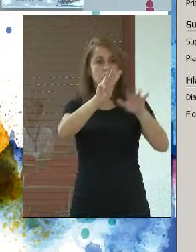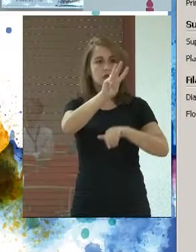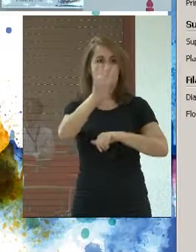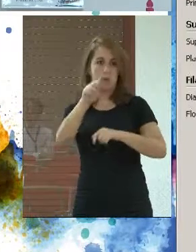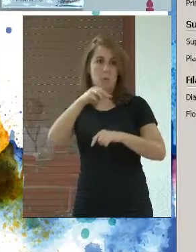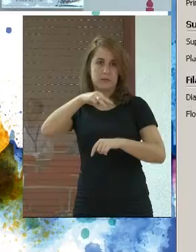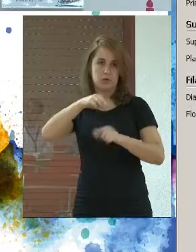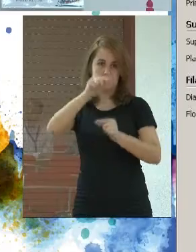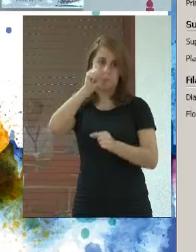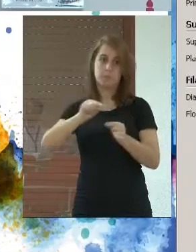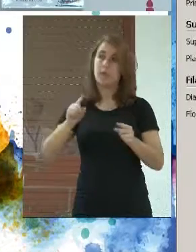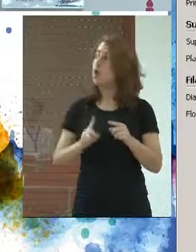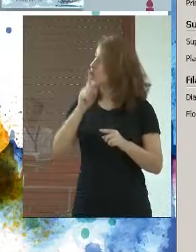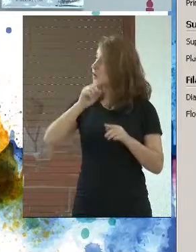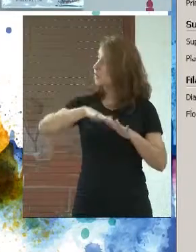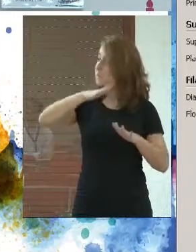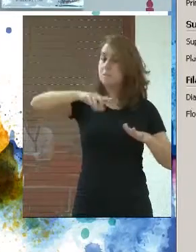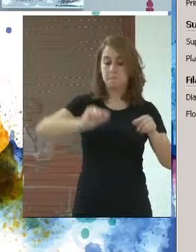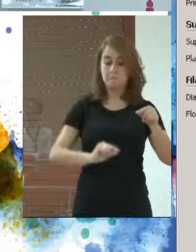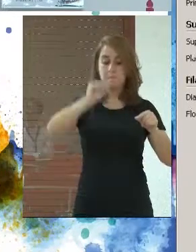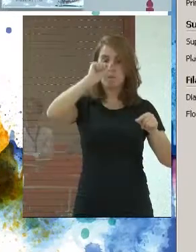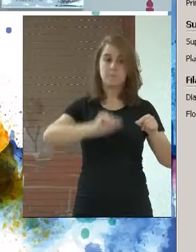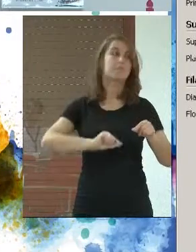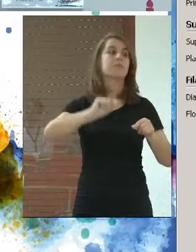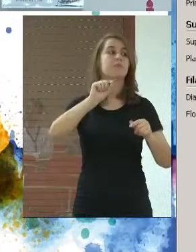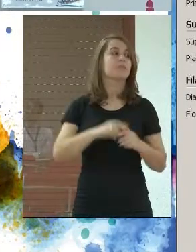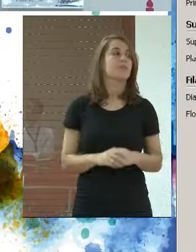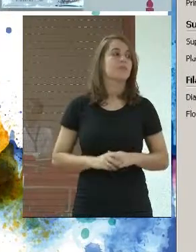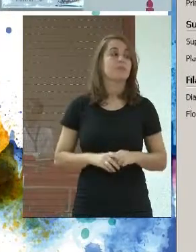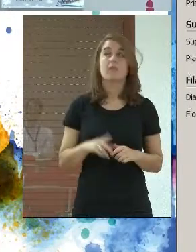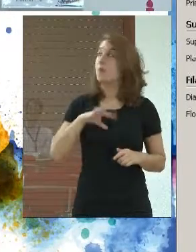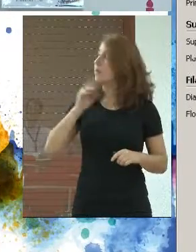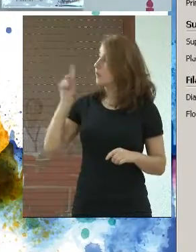So this whole bar corresponds to 834 meters.